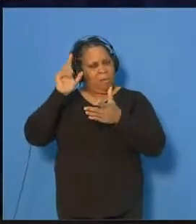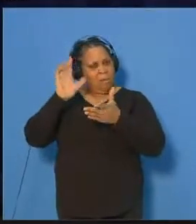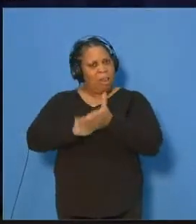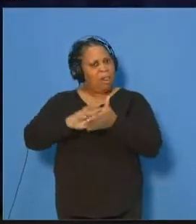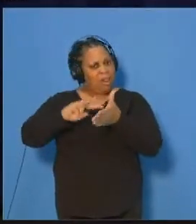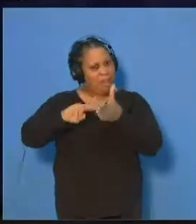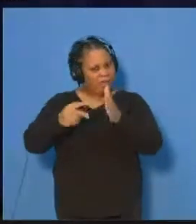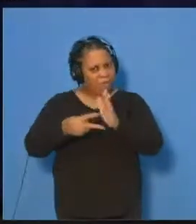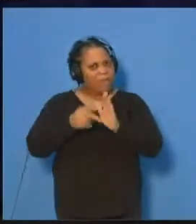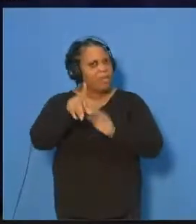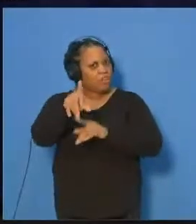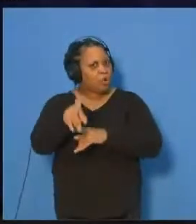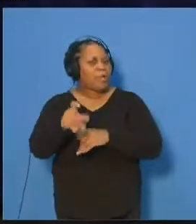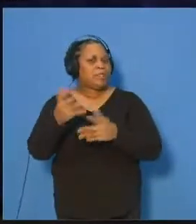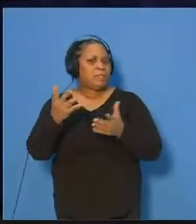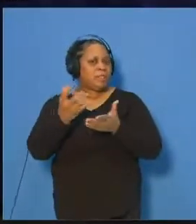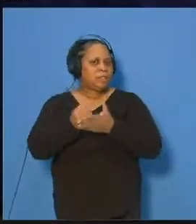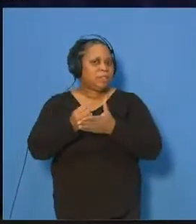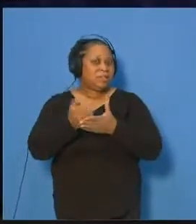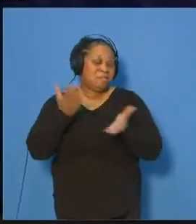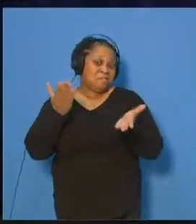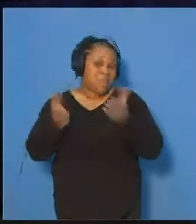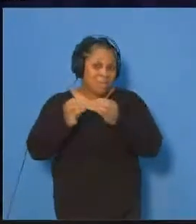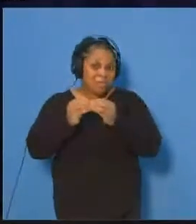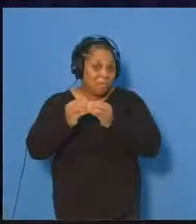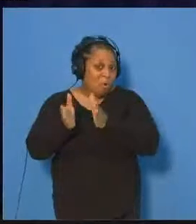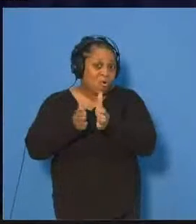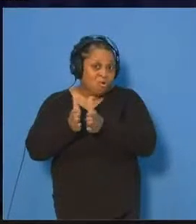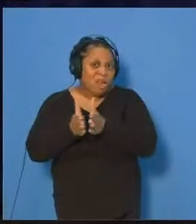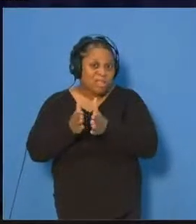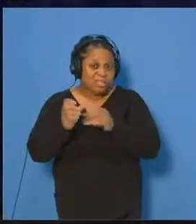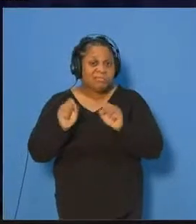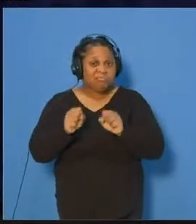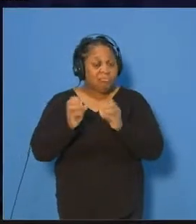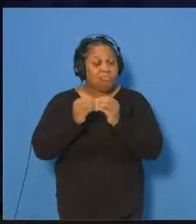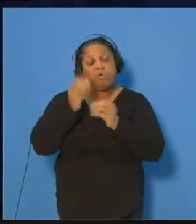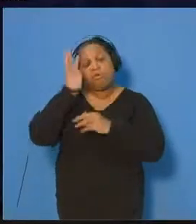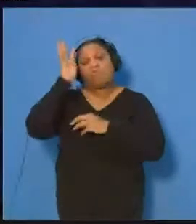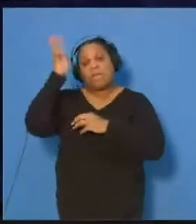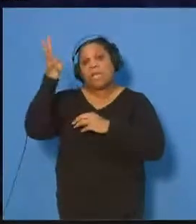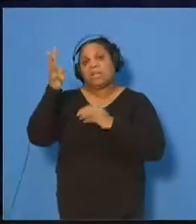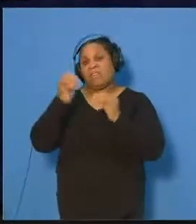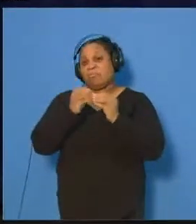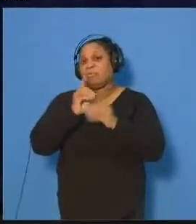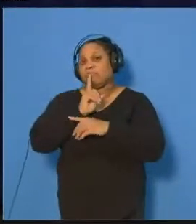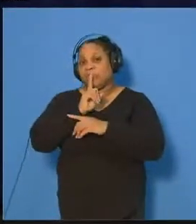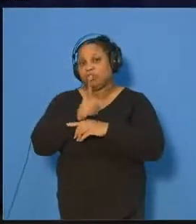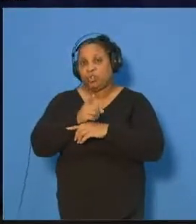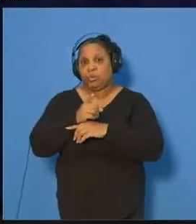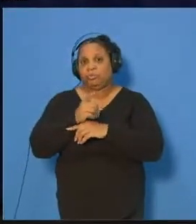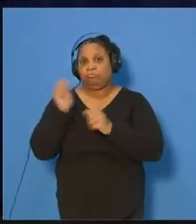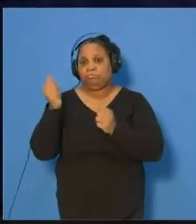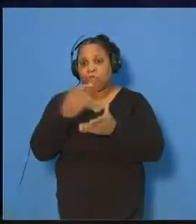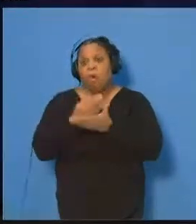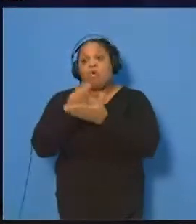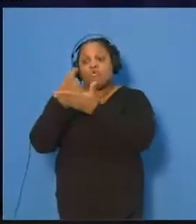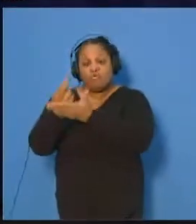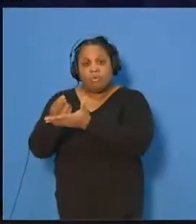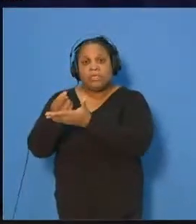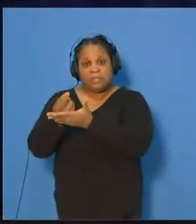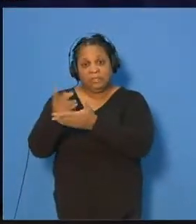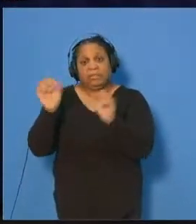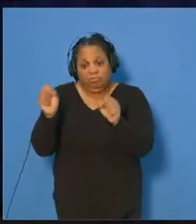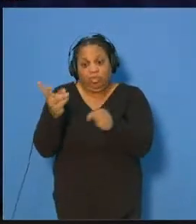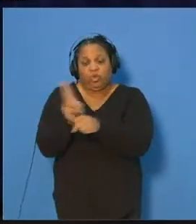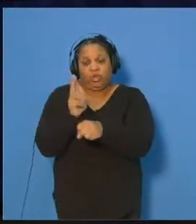could have, in some instances, I think, been more aggressive. We could have been more creative, and we could have made sure that all of the resources that were at our